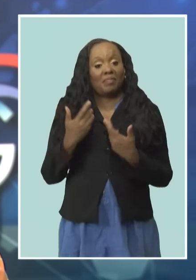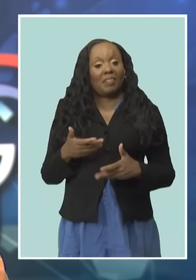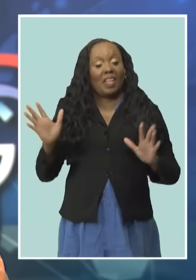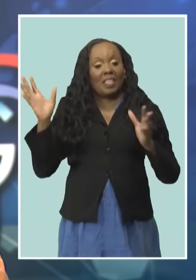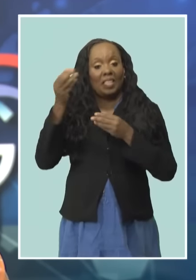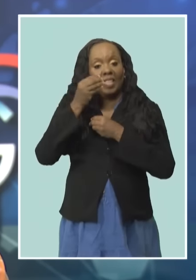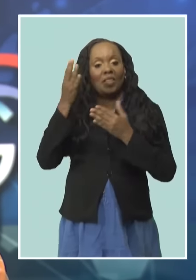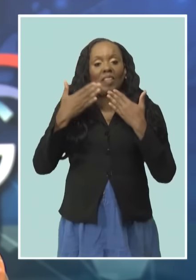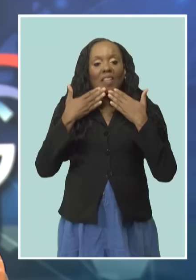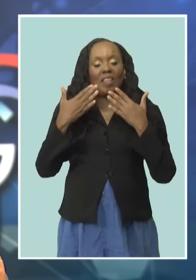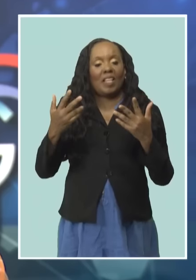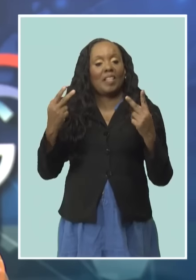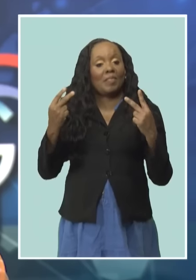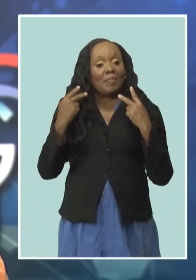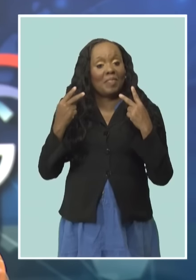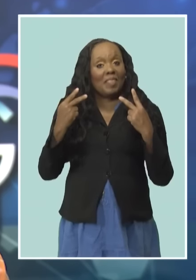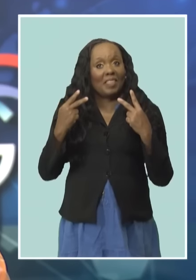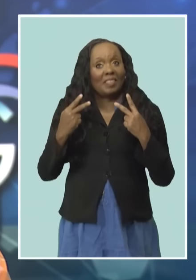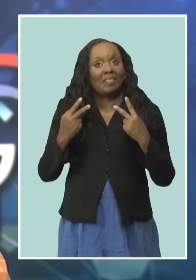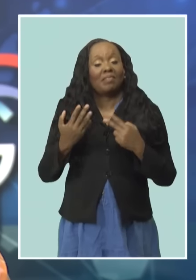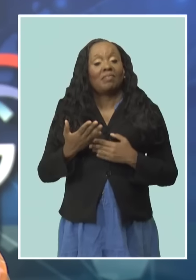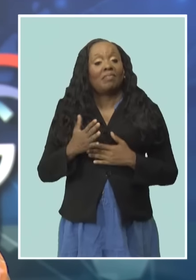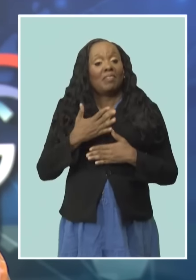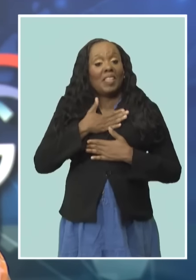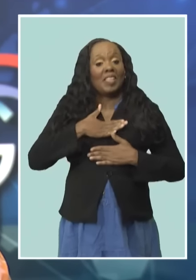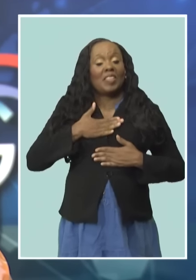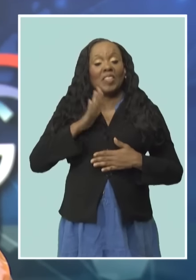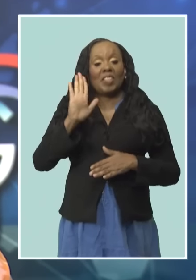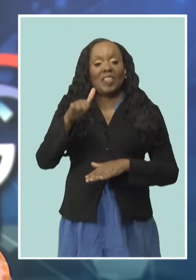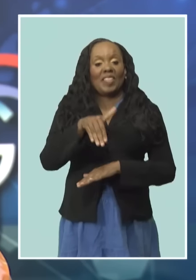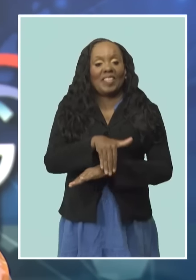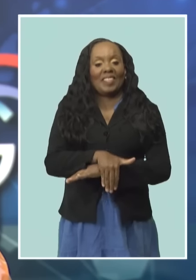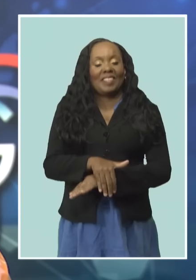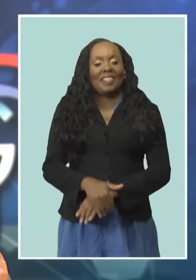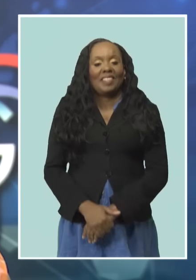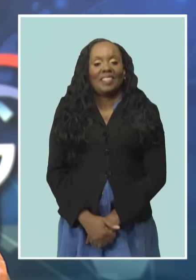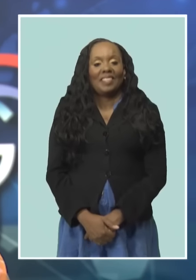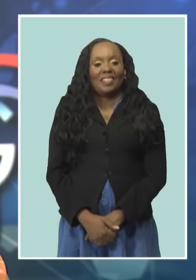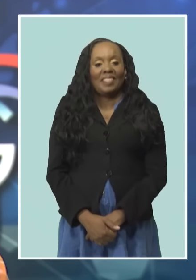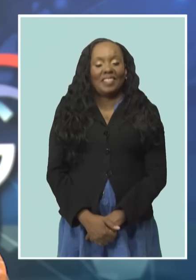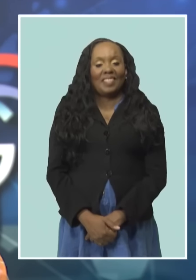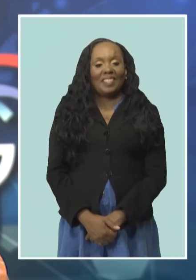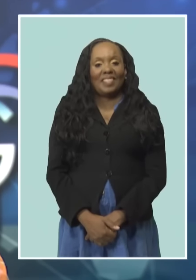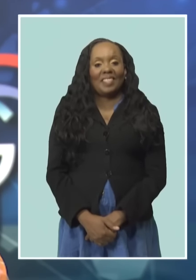that's our news. Thank you for joining us and do enjoy the rest of your evening.